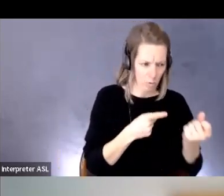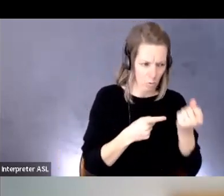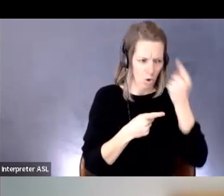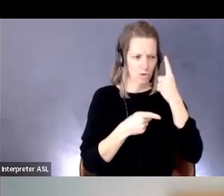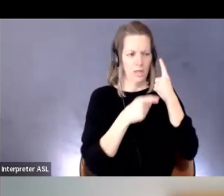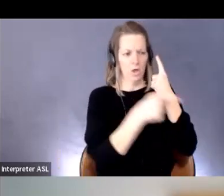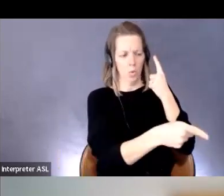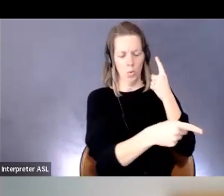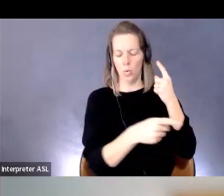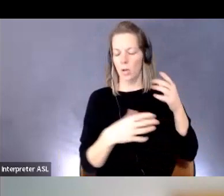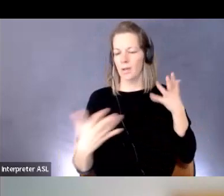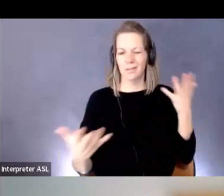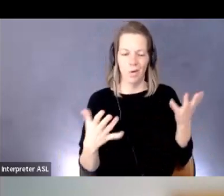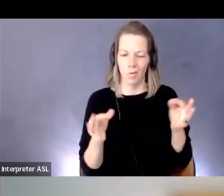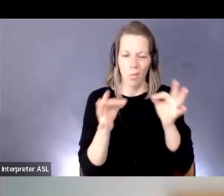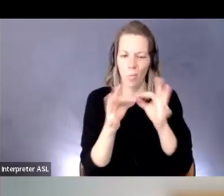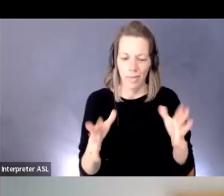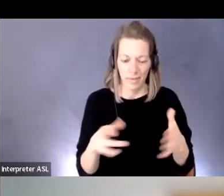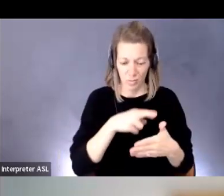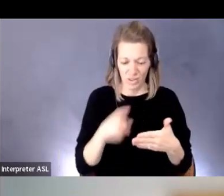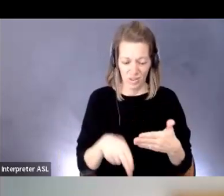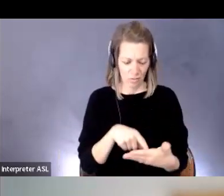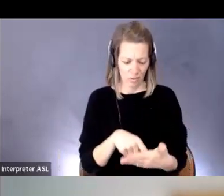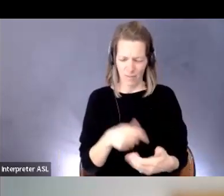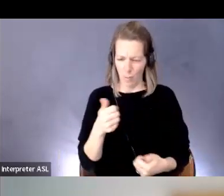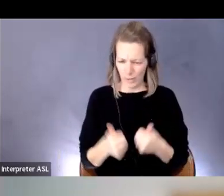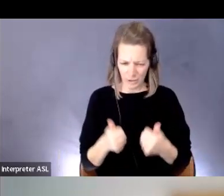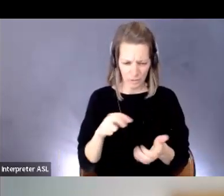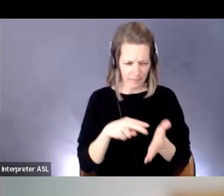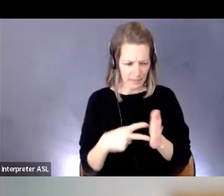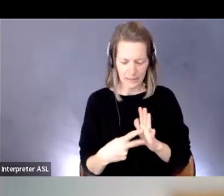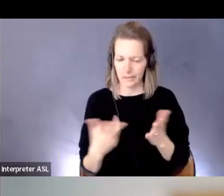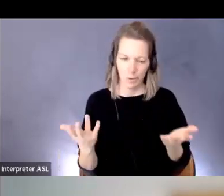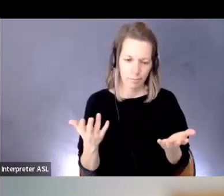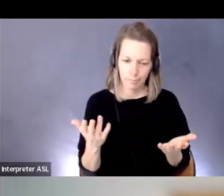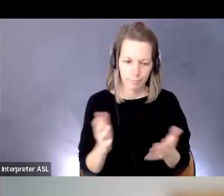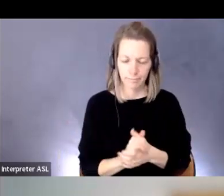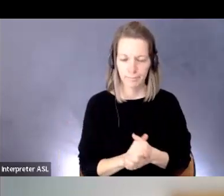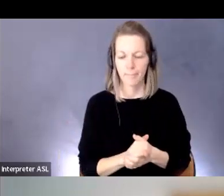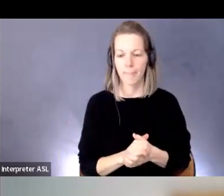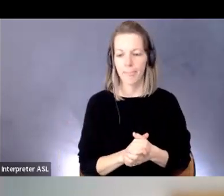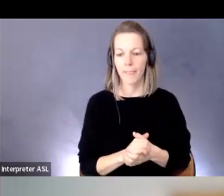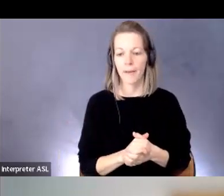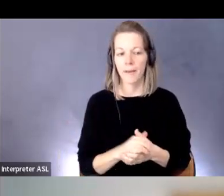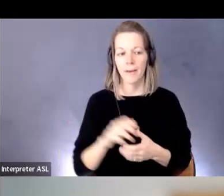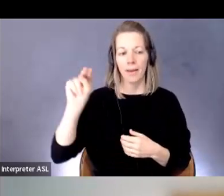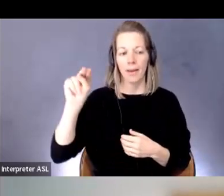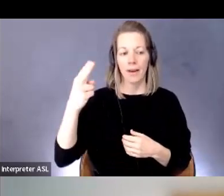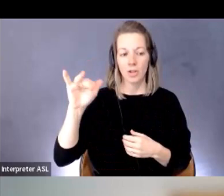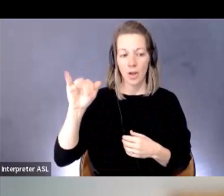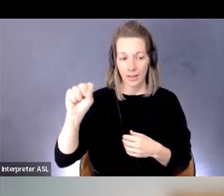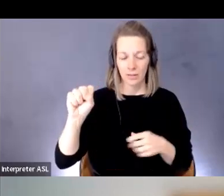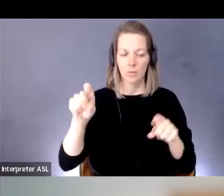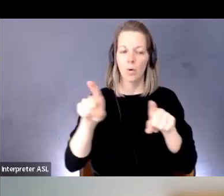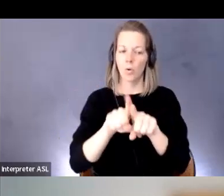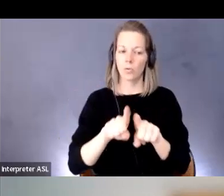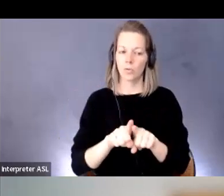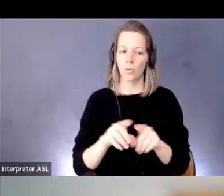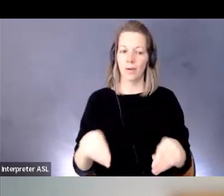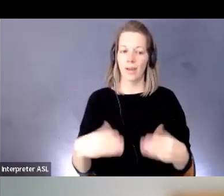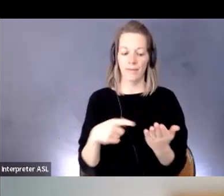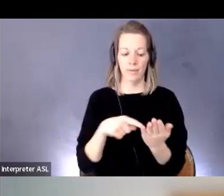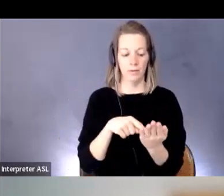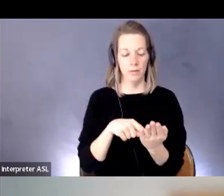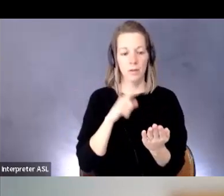functionally useless for gathering data on communication disabilities. The NHIS also gave us a supplement